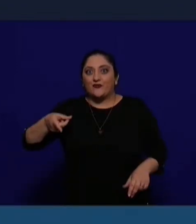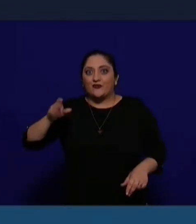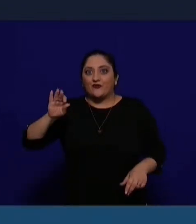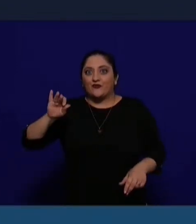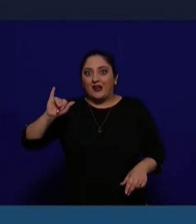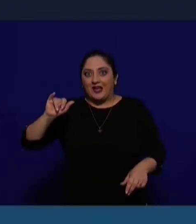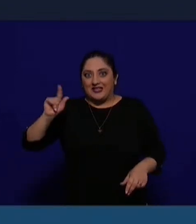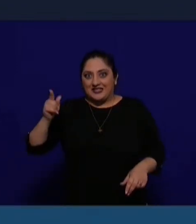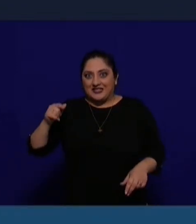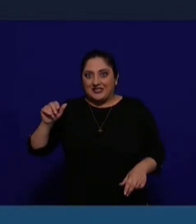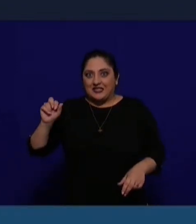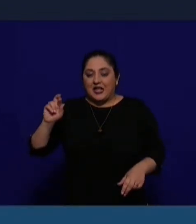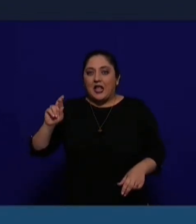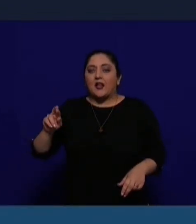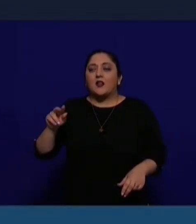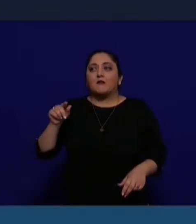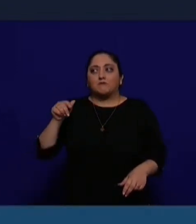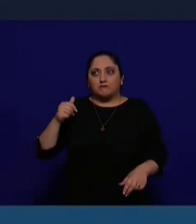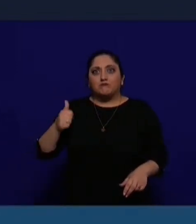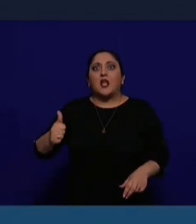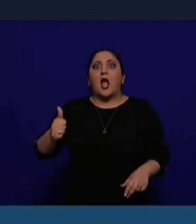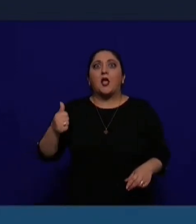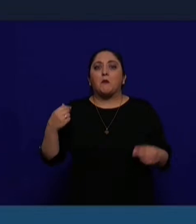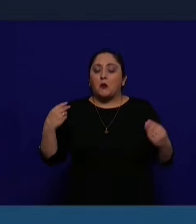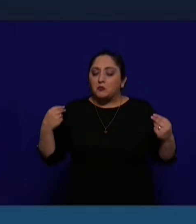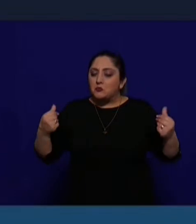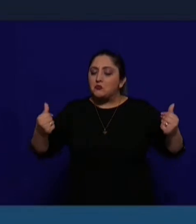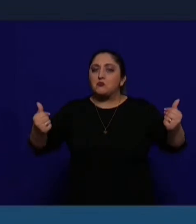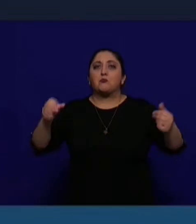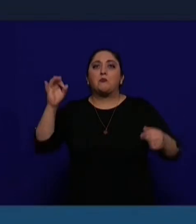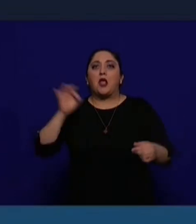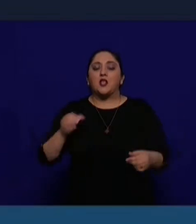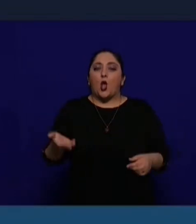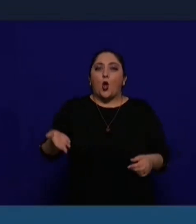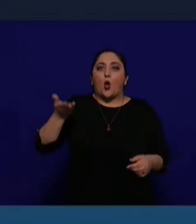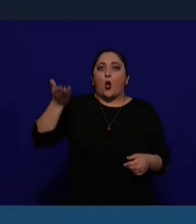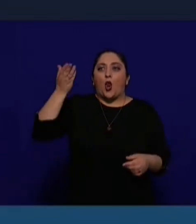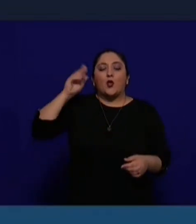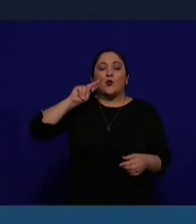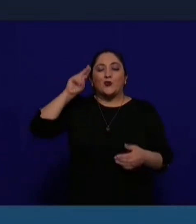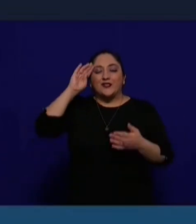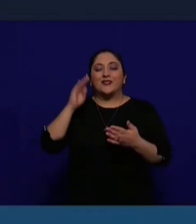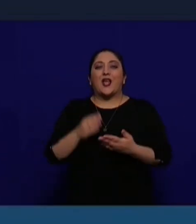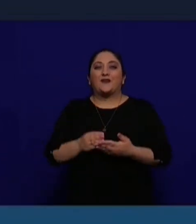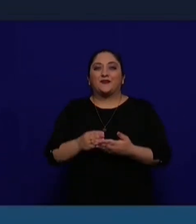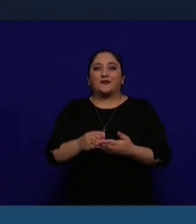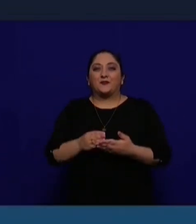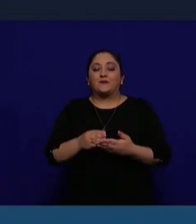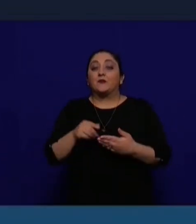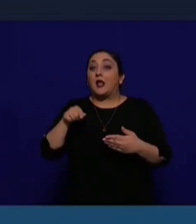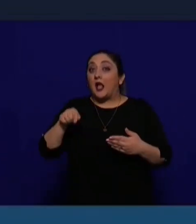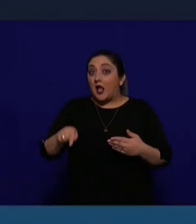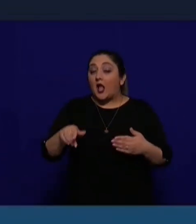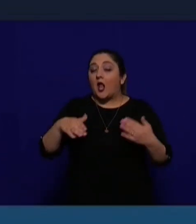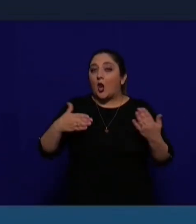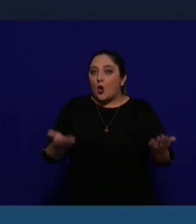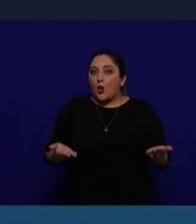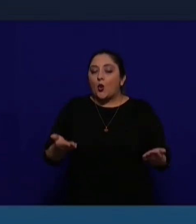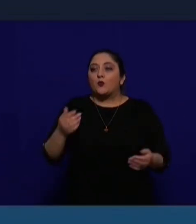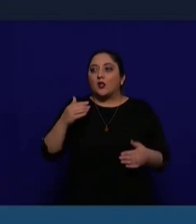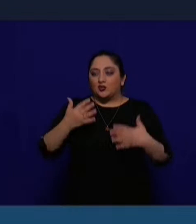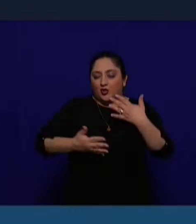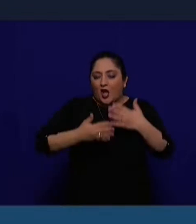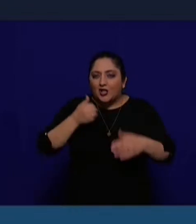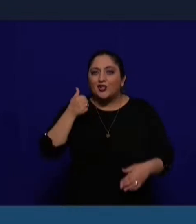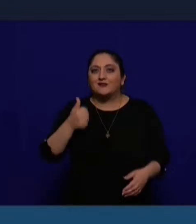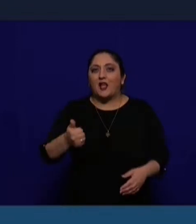tal-Pfizer-BioNTech hija vaksin li hija efficacy ħafna għolja tajba u hija safe ukoll. U allura hemmhekk huwa xi ħaġa tajba li